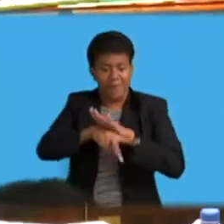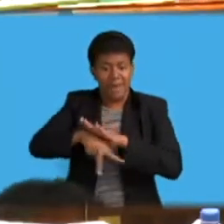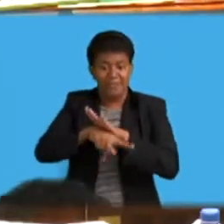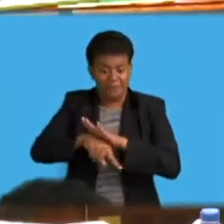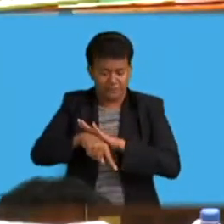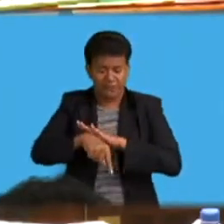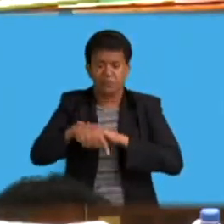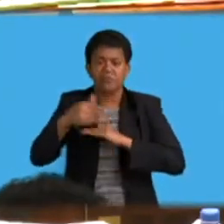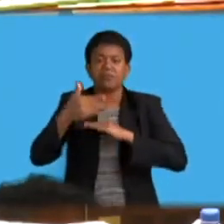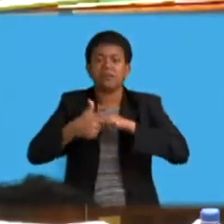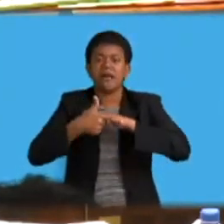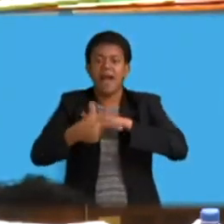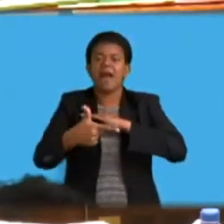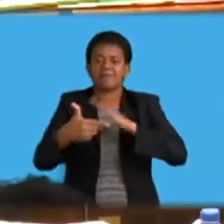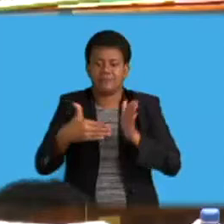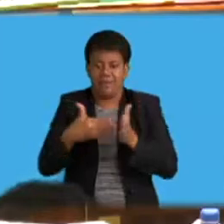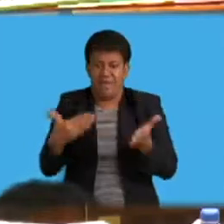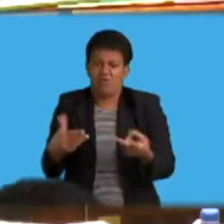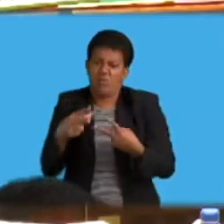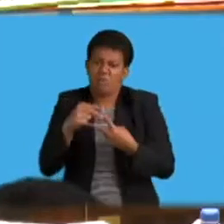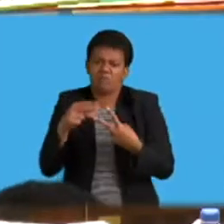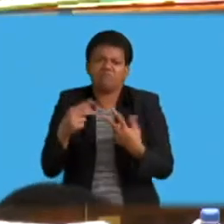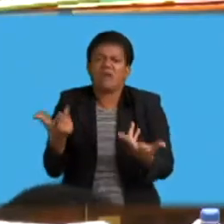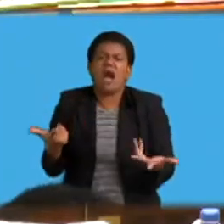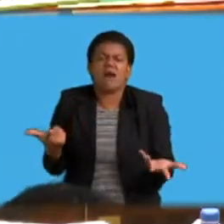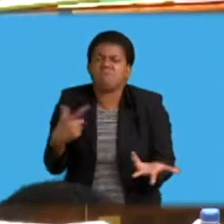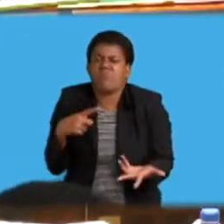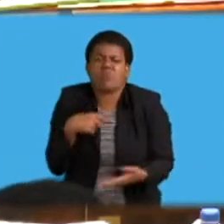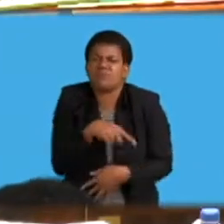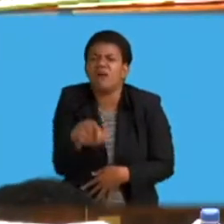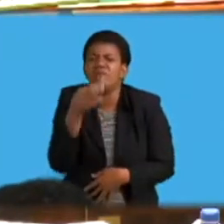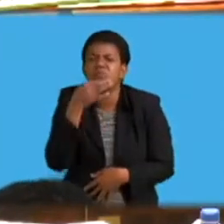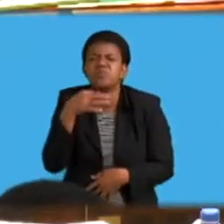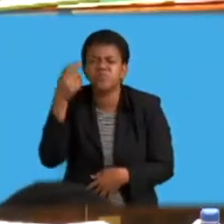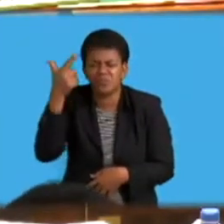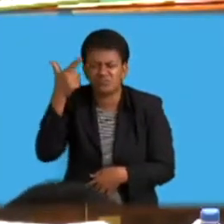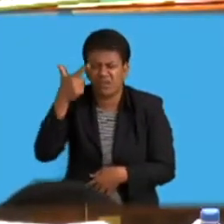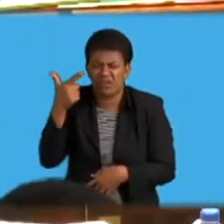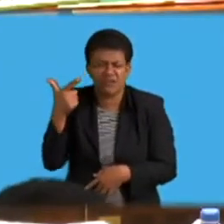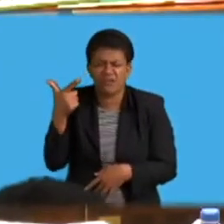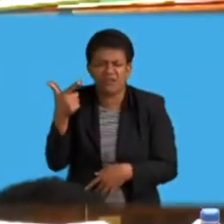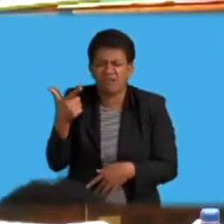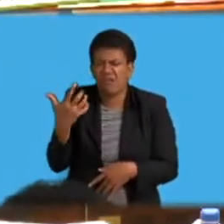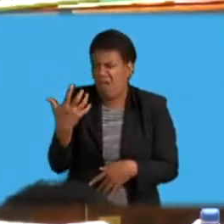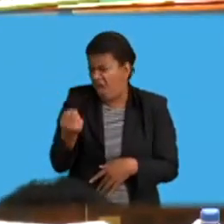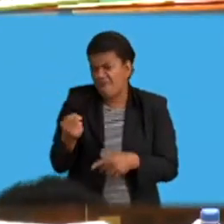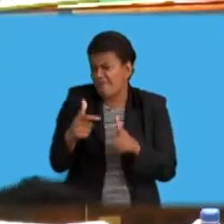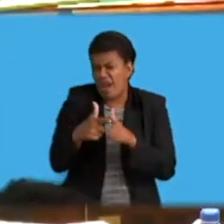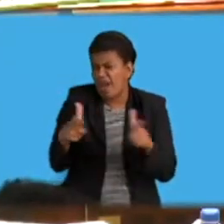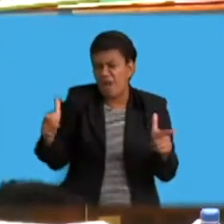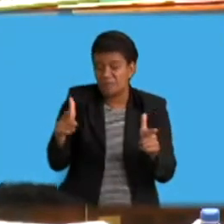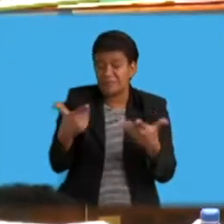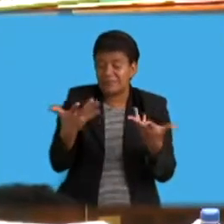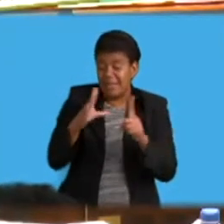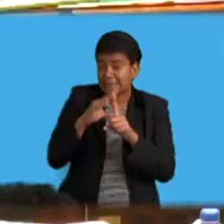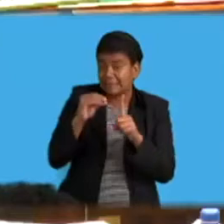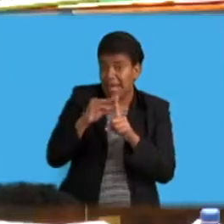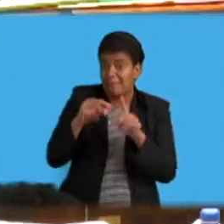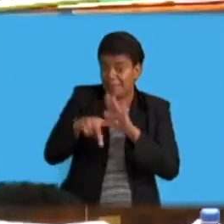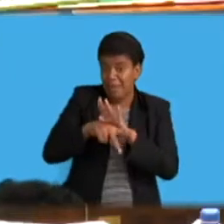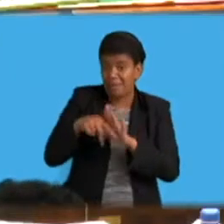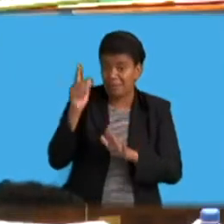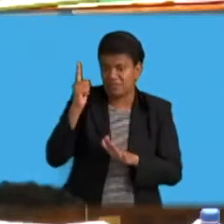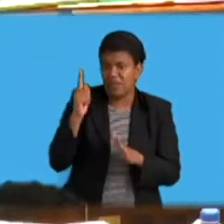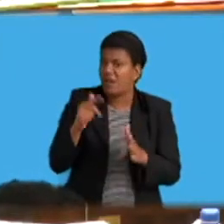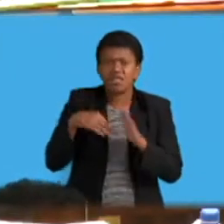thing because of the lack of teachers. And I'll give an example. Some primary schools in Nadi, they do not make it